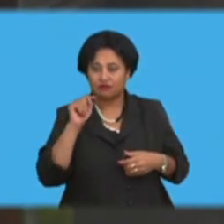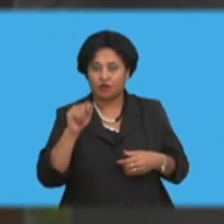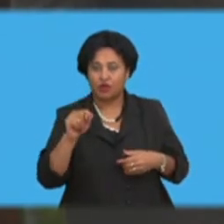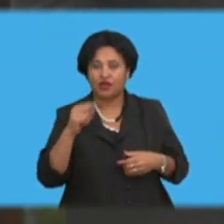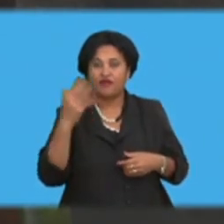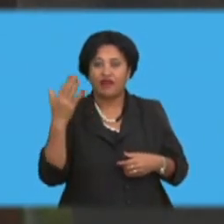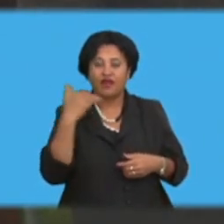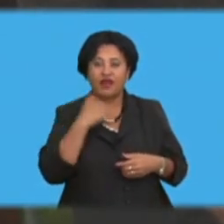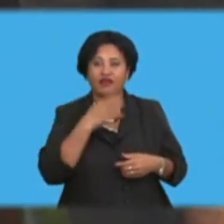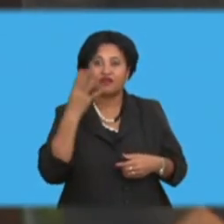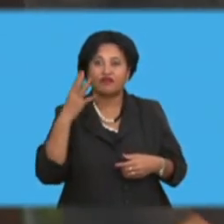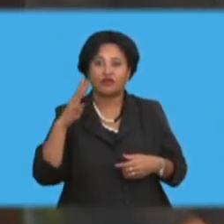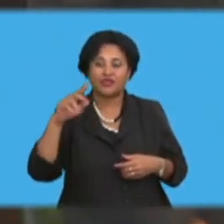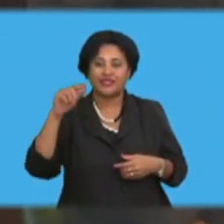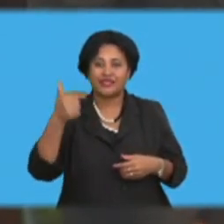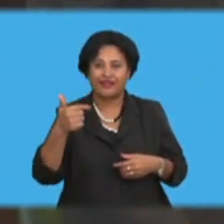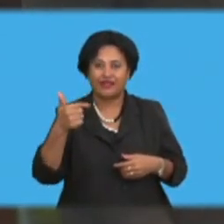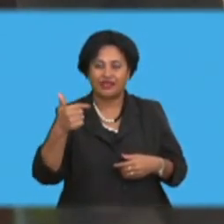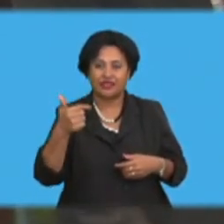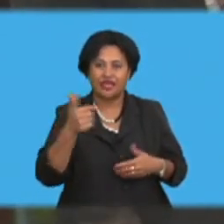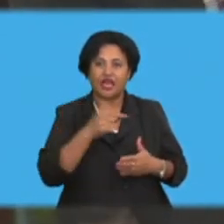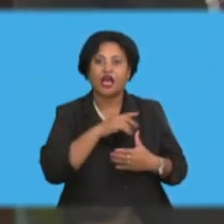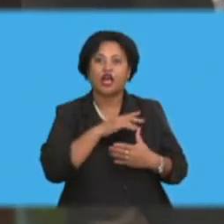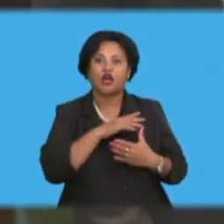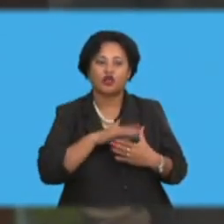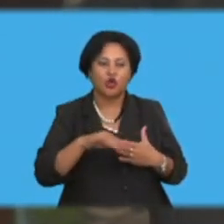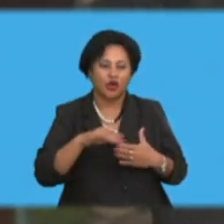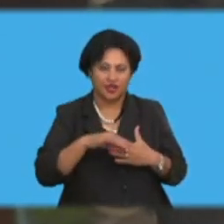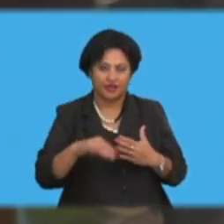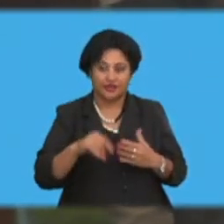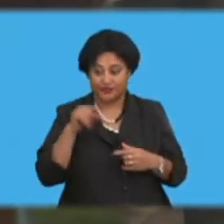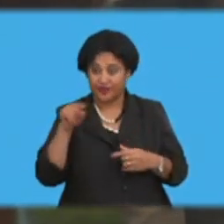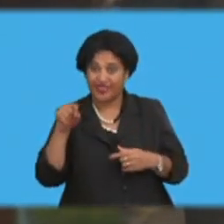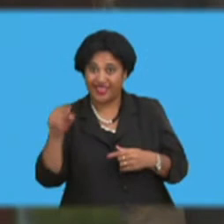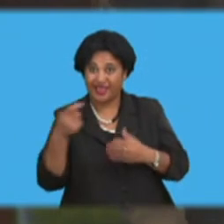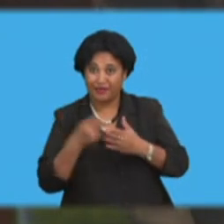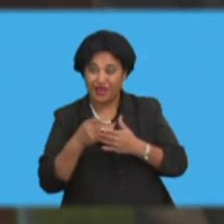$1,791,547 million. From this total,